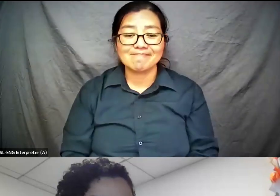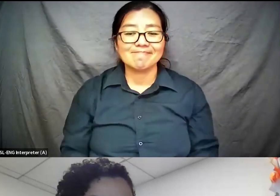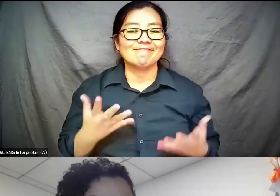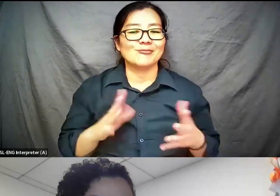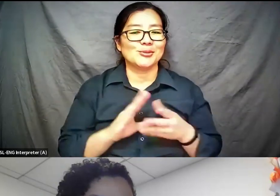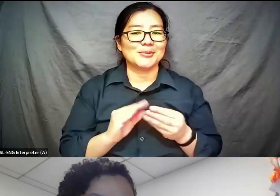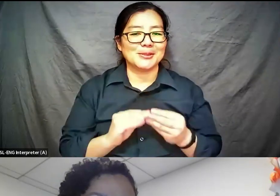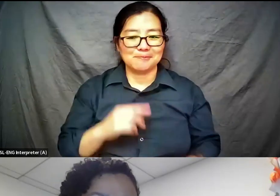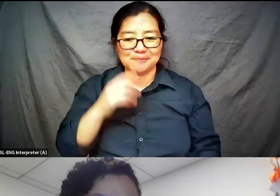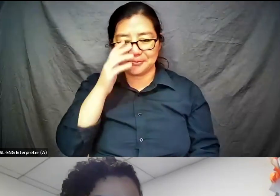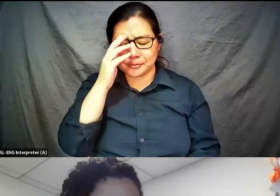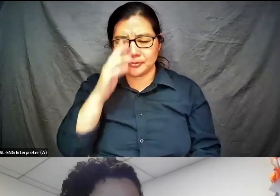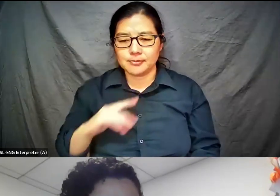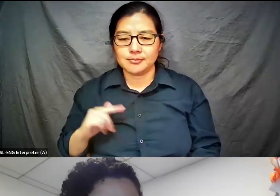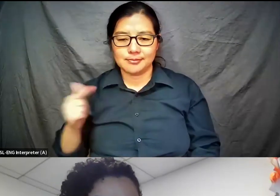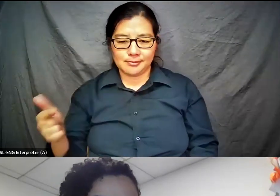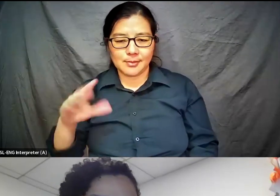And so the